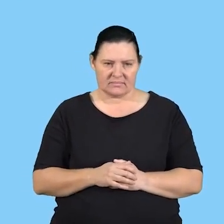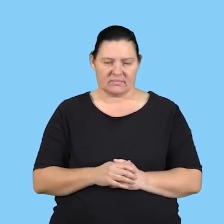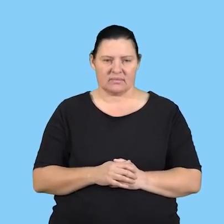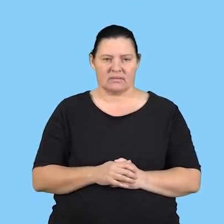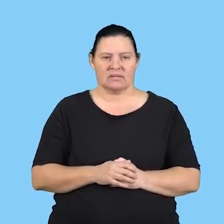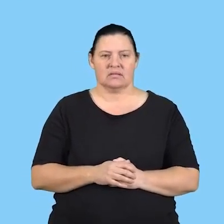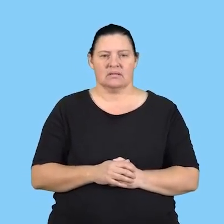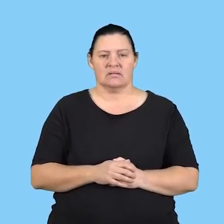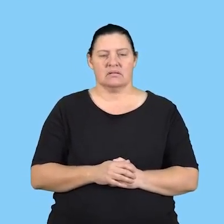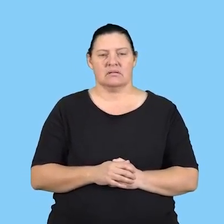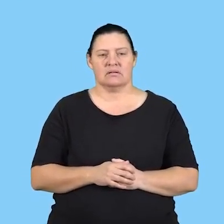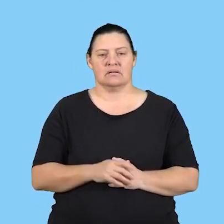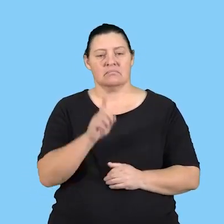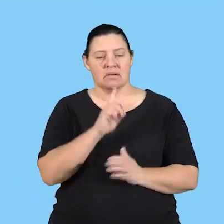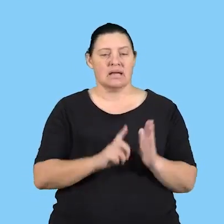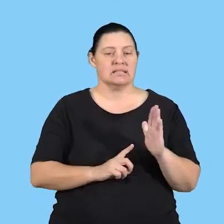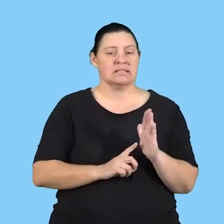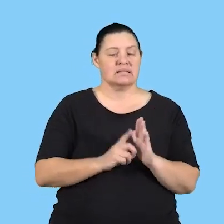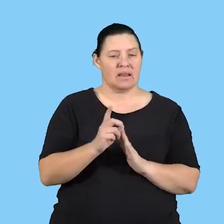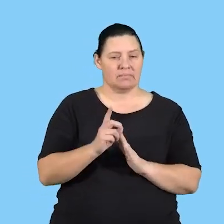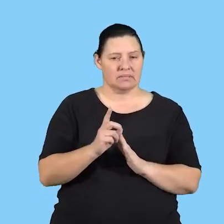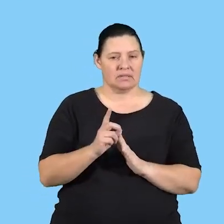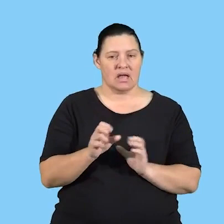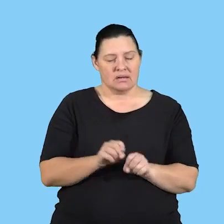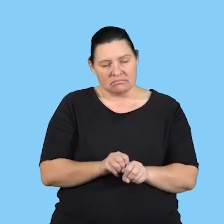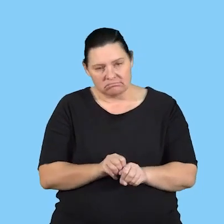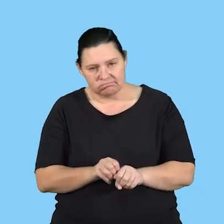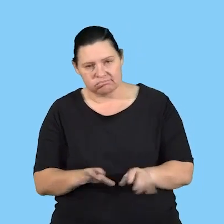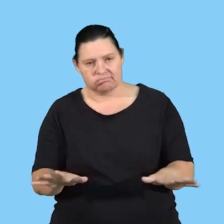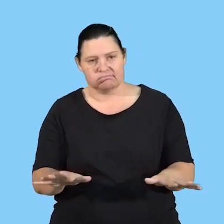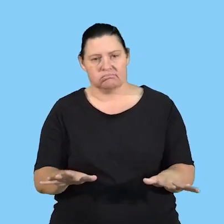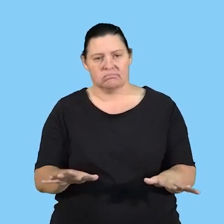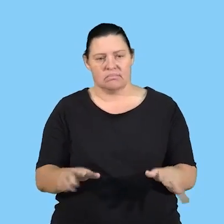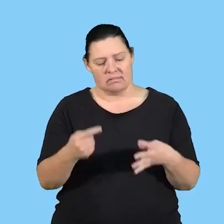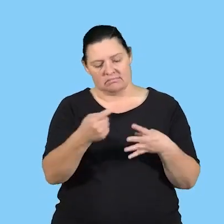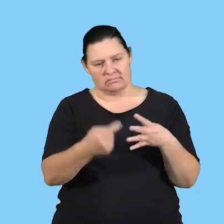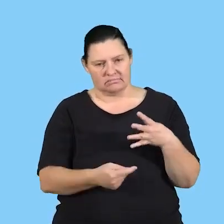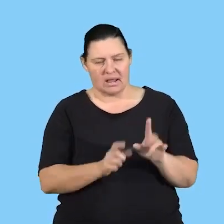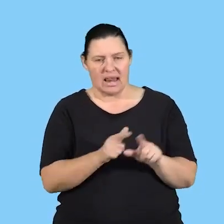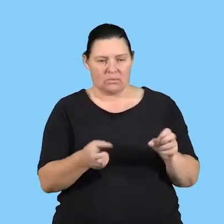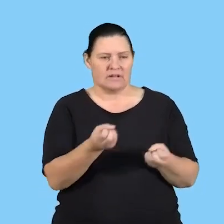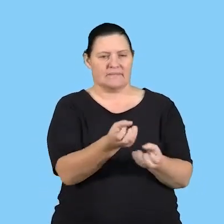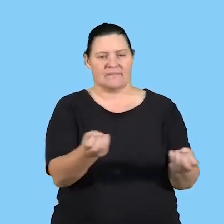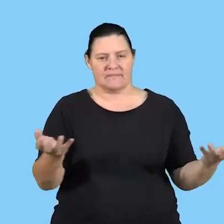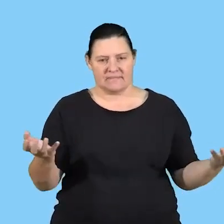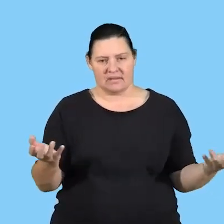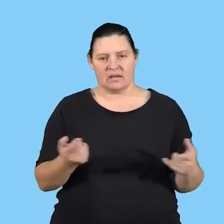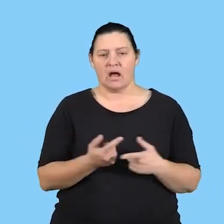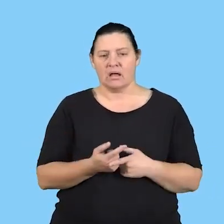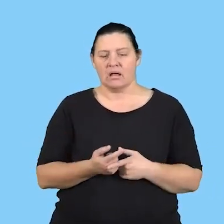Language. And it was developed and distributed in those languages.